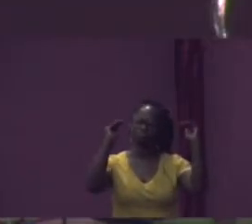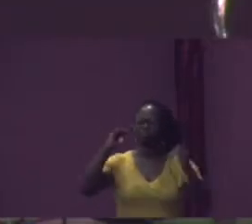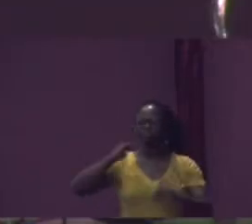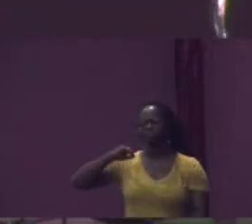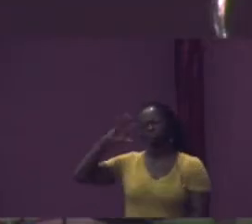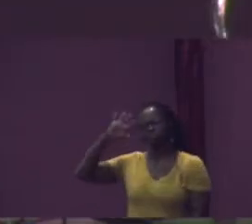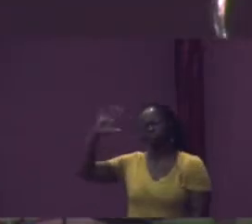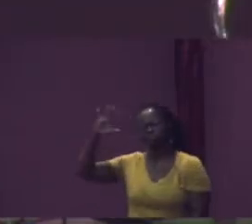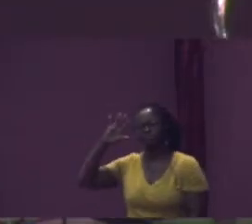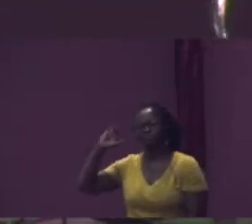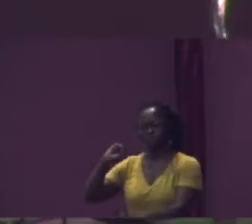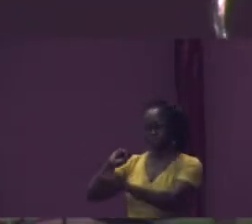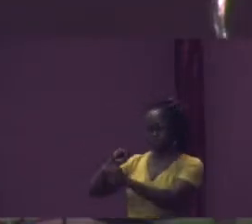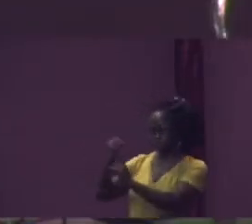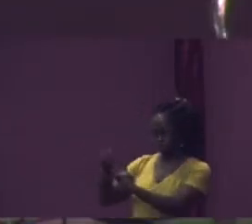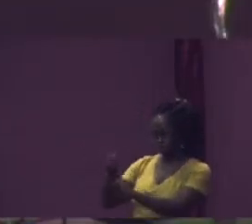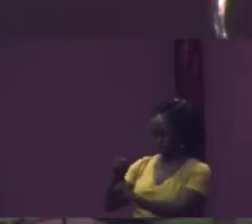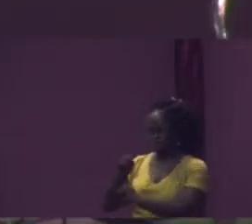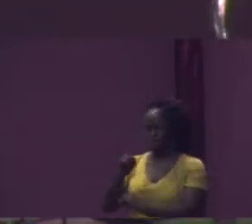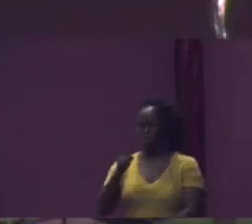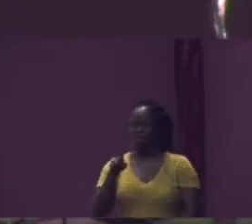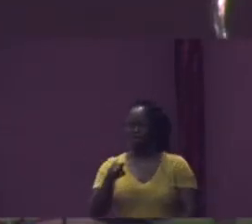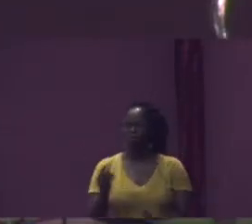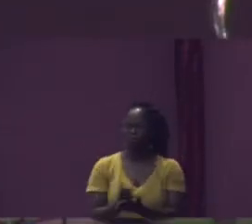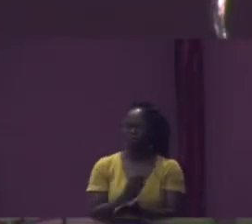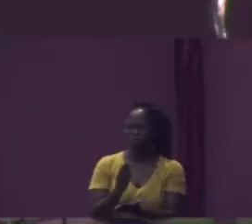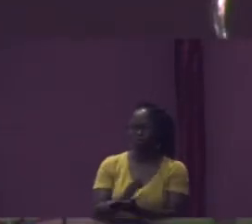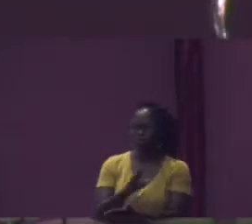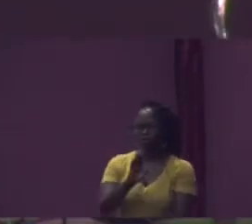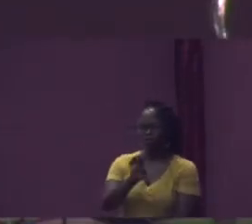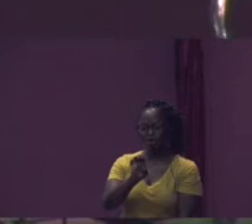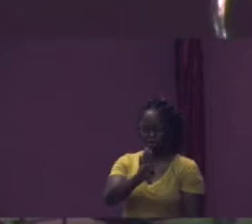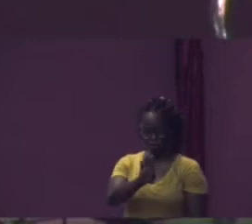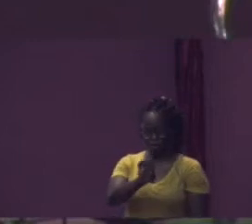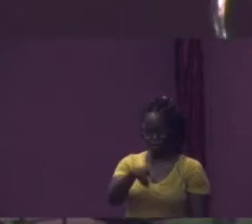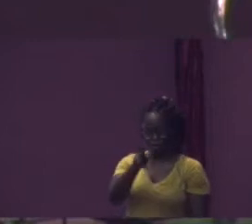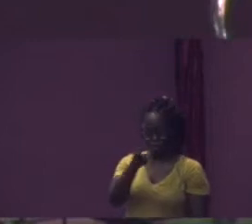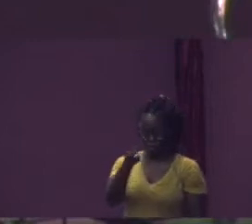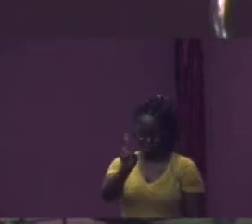book Risk Society Towards a New Modernity, writes that, and I quote,